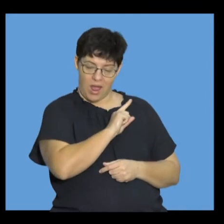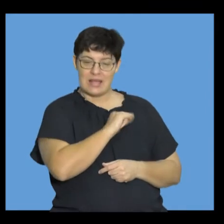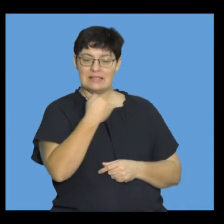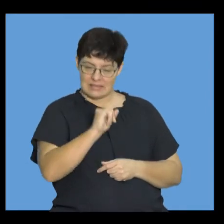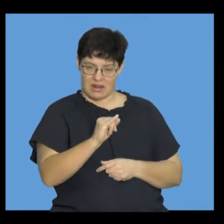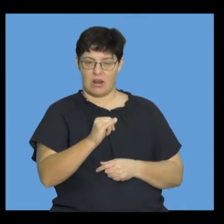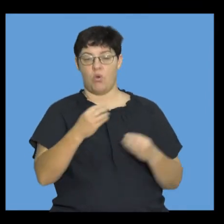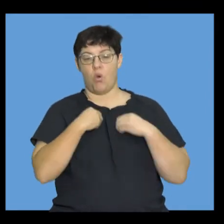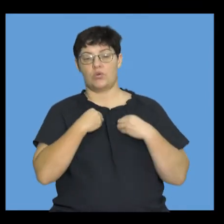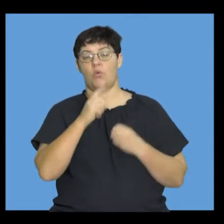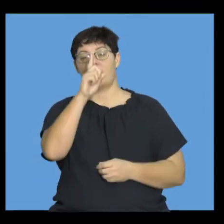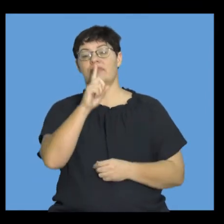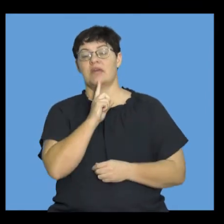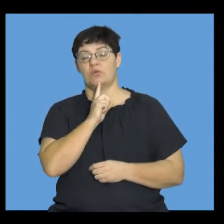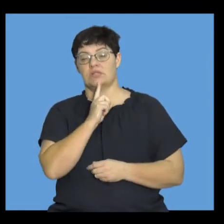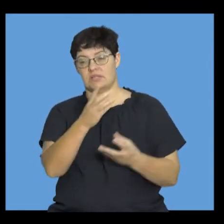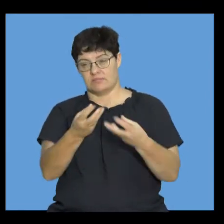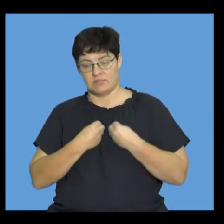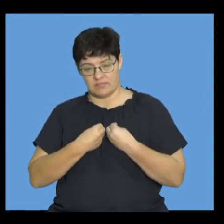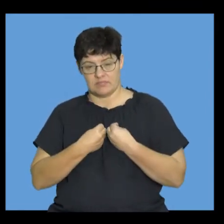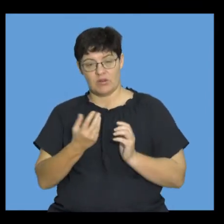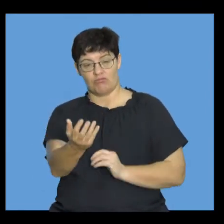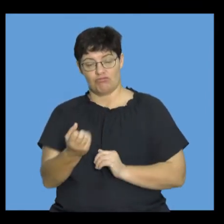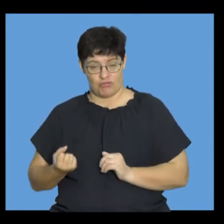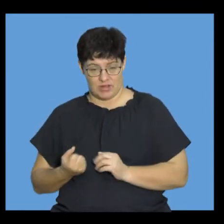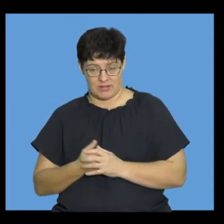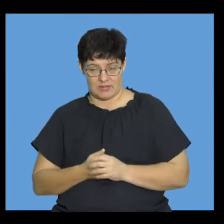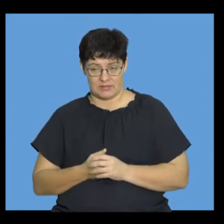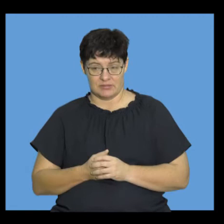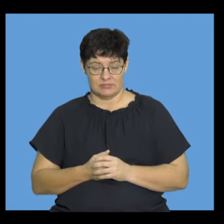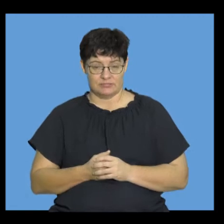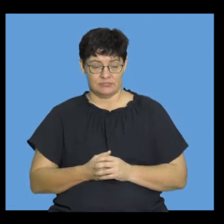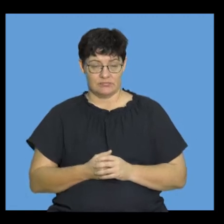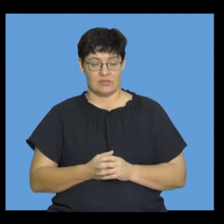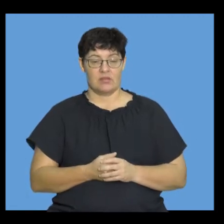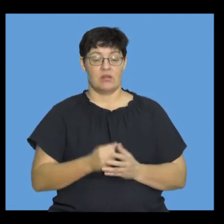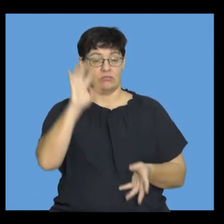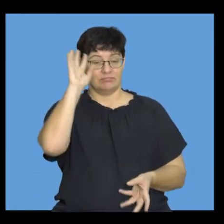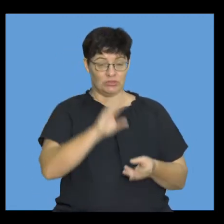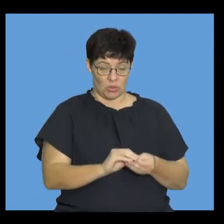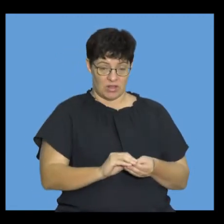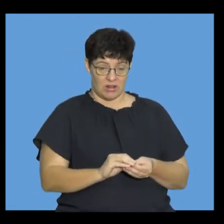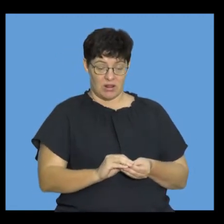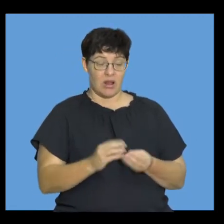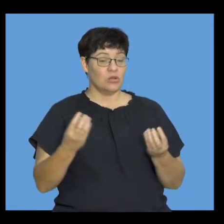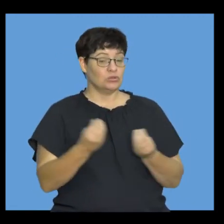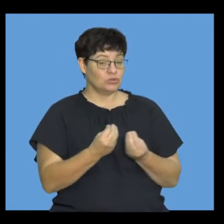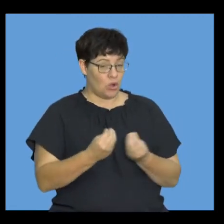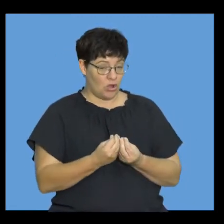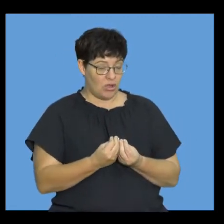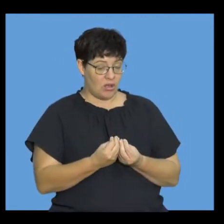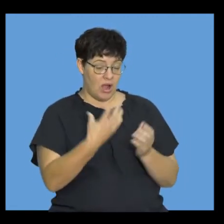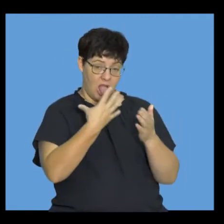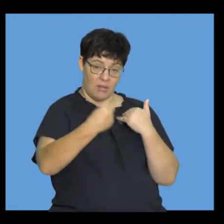Rand worth of stock, which was your drawings. So therefore, the total amount of stock that is leaving my business